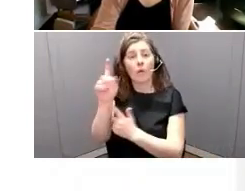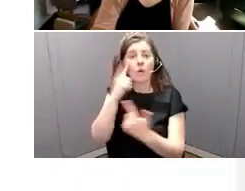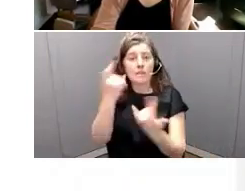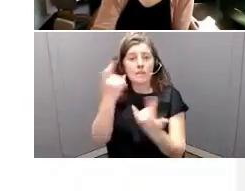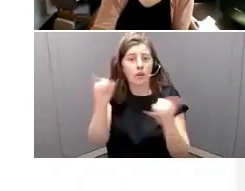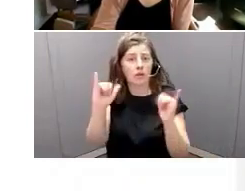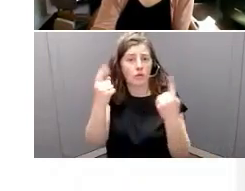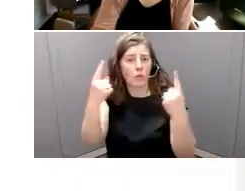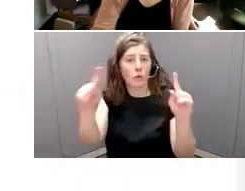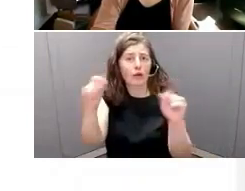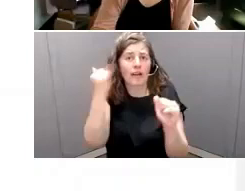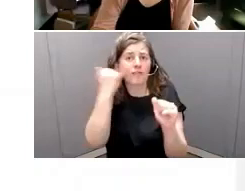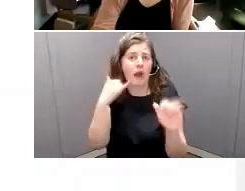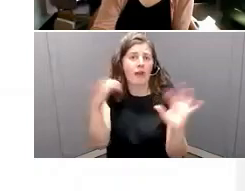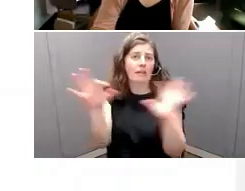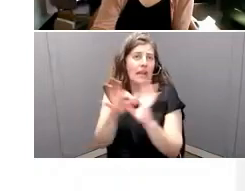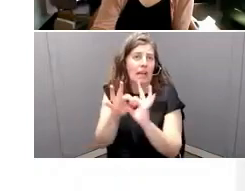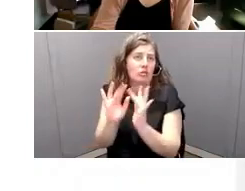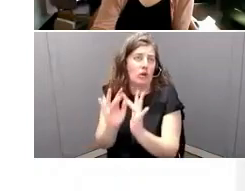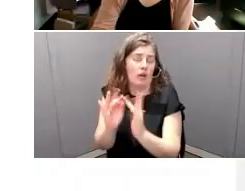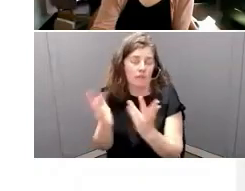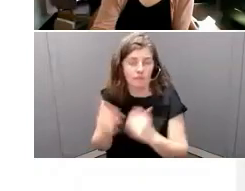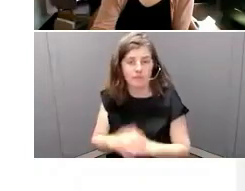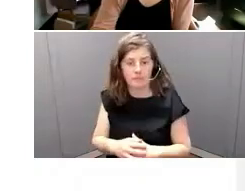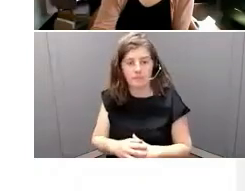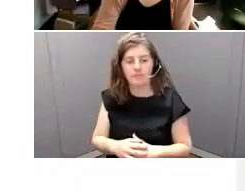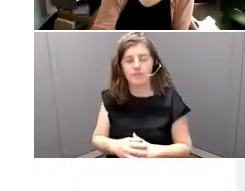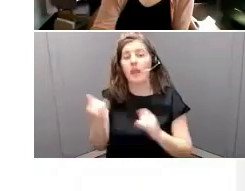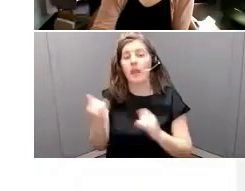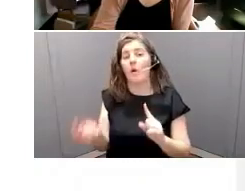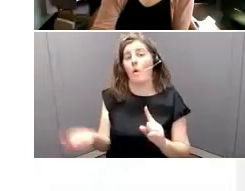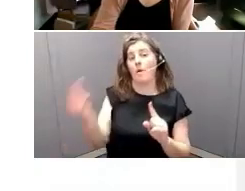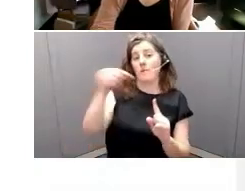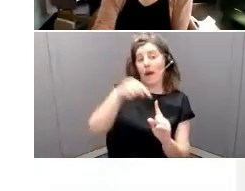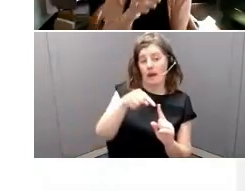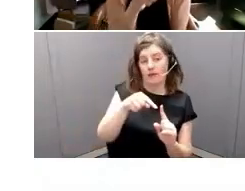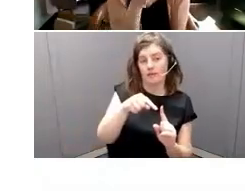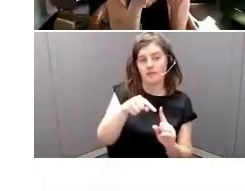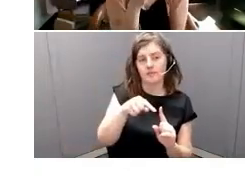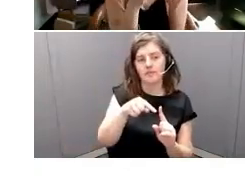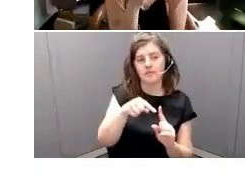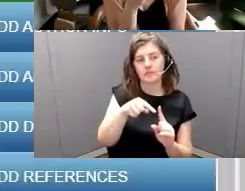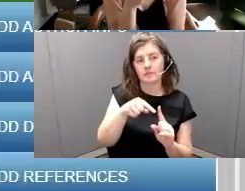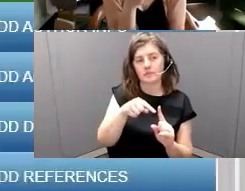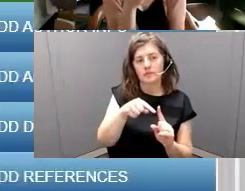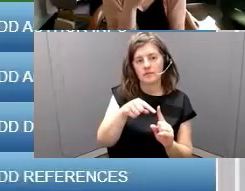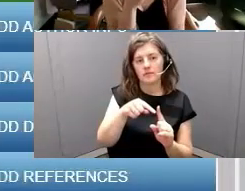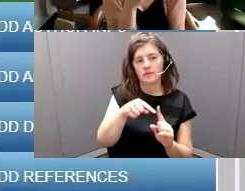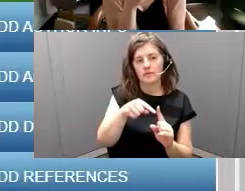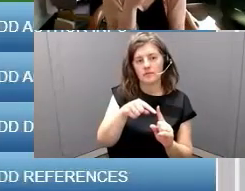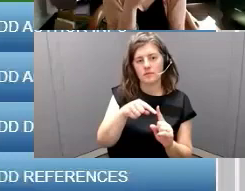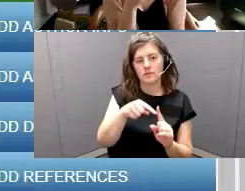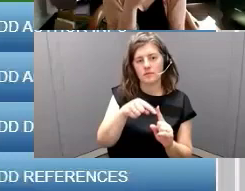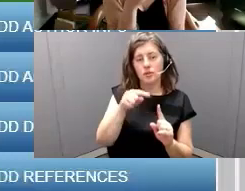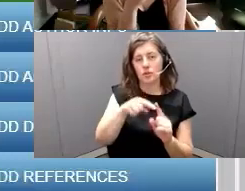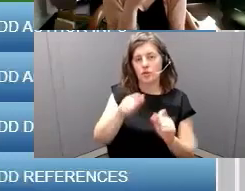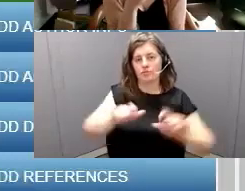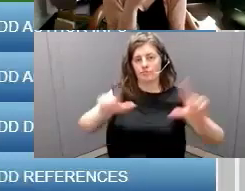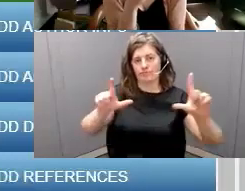an internet connection, I suppose. Now, going back here and switching gears back to